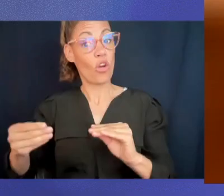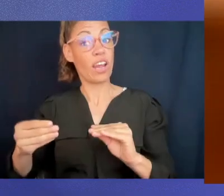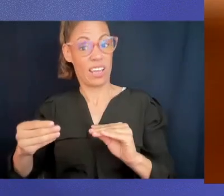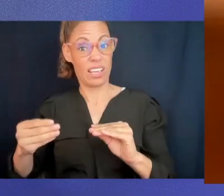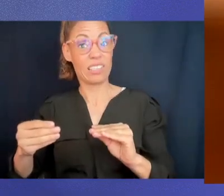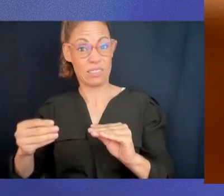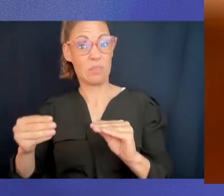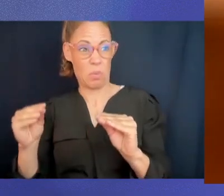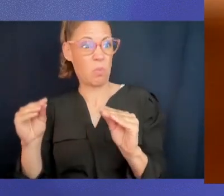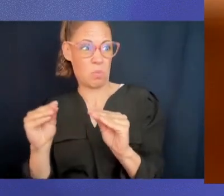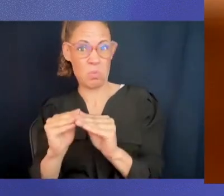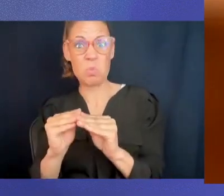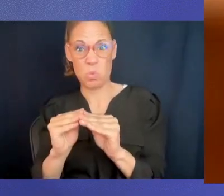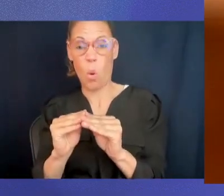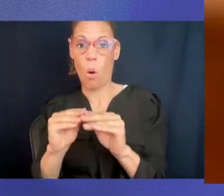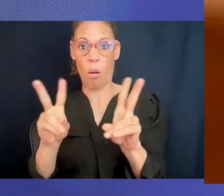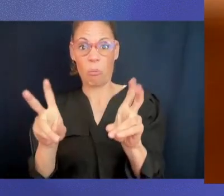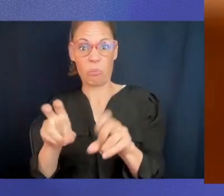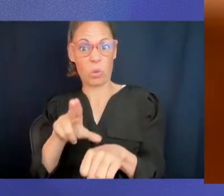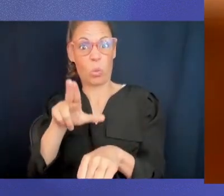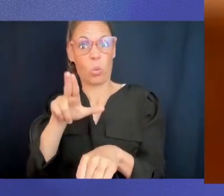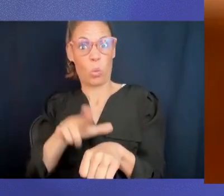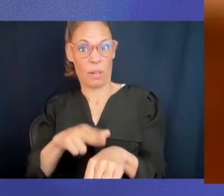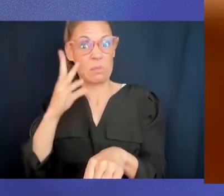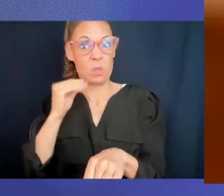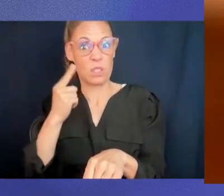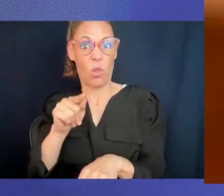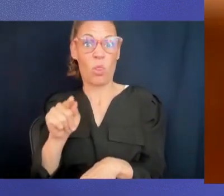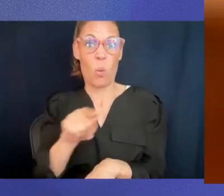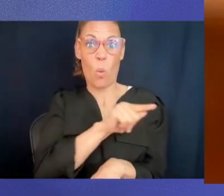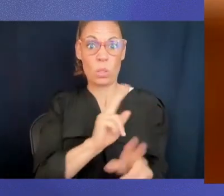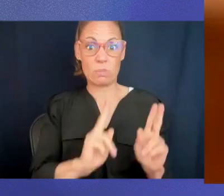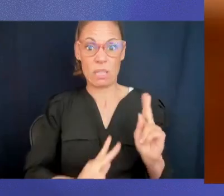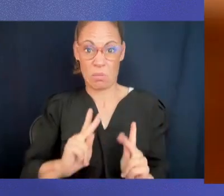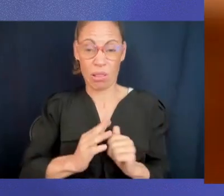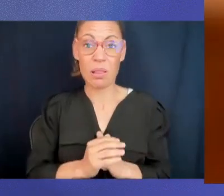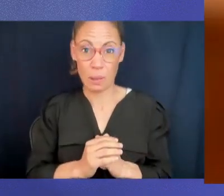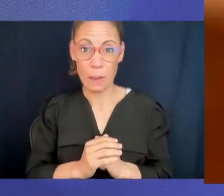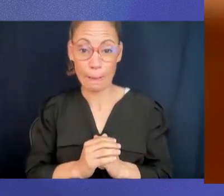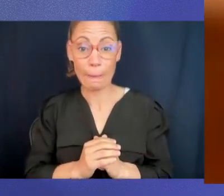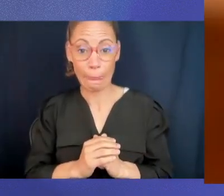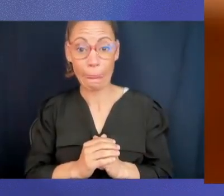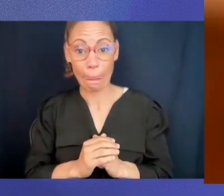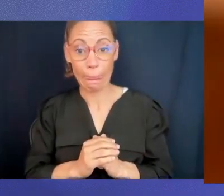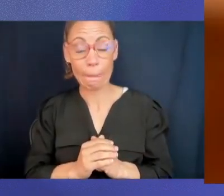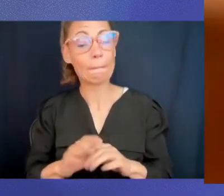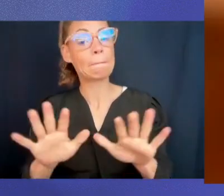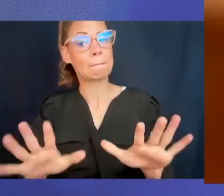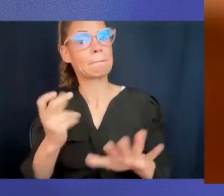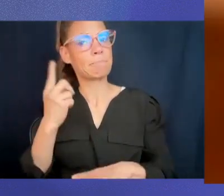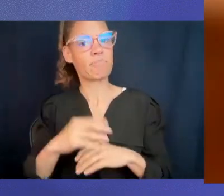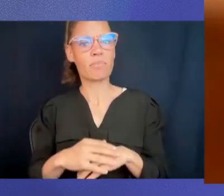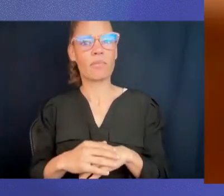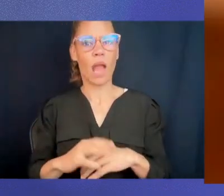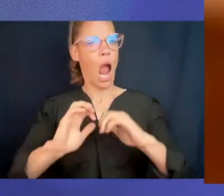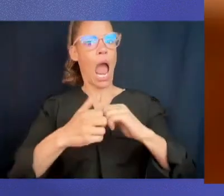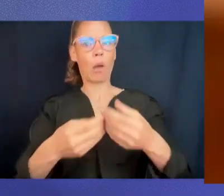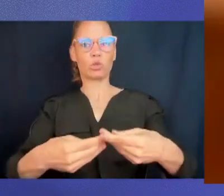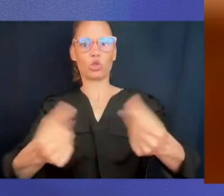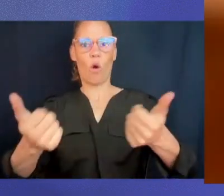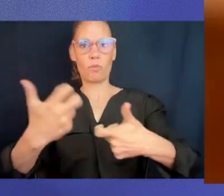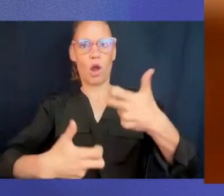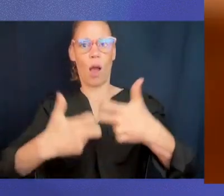funny or so unfamiliar. Now, I don't think there's a single magic answer to the ongoing